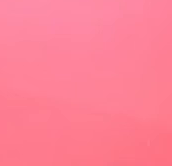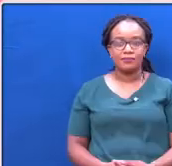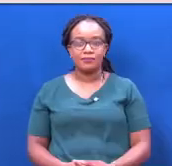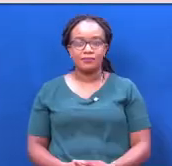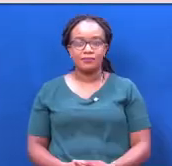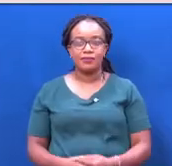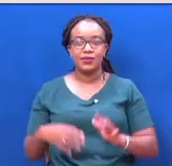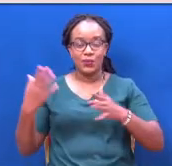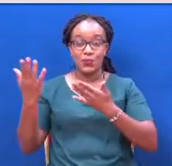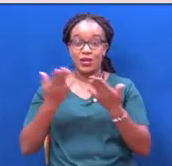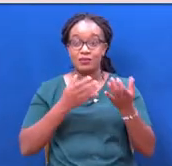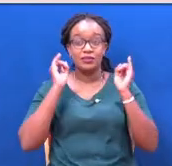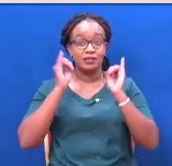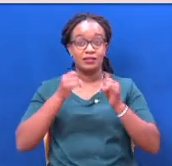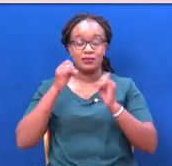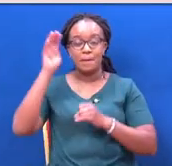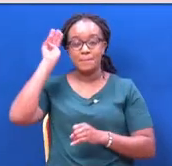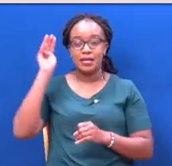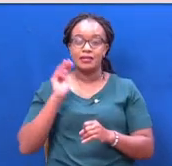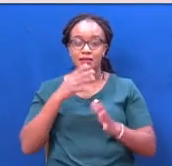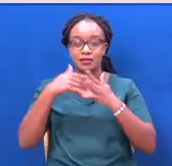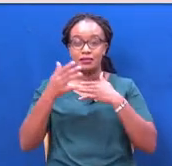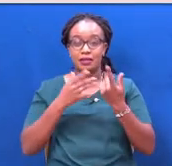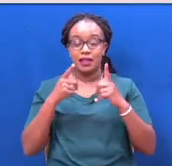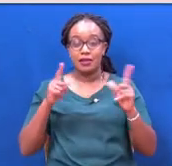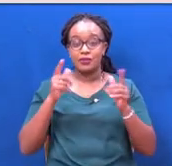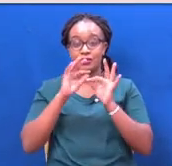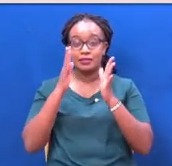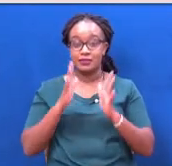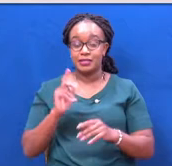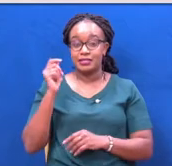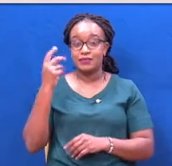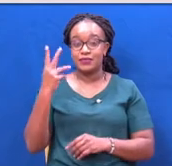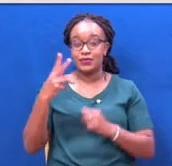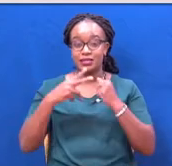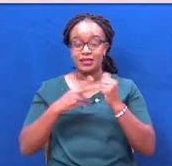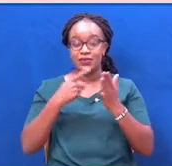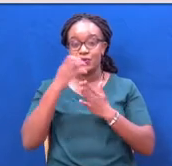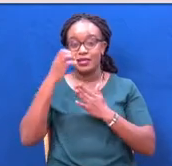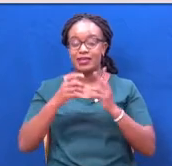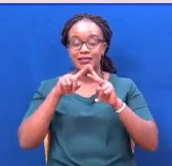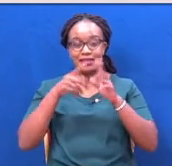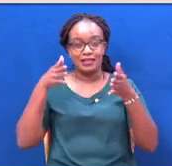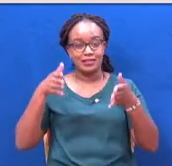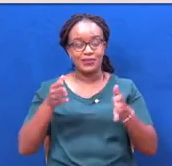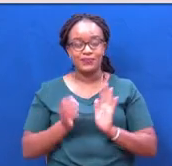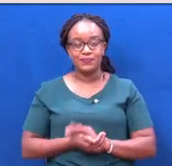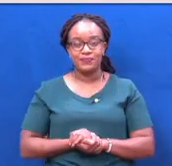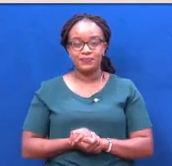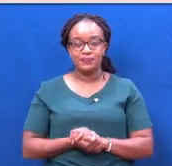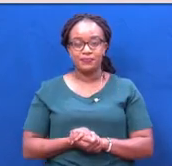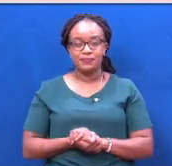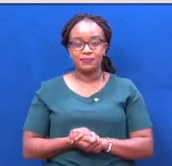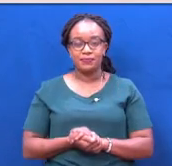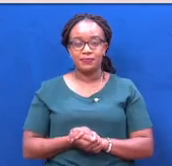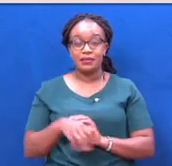The broadcast, Mini Mbesa is our sign language interpreter. TV 47 weekend begins right now.